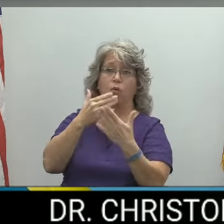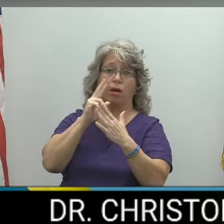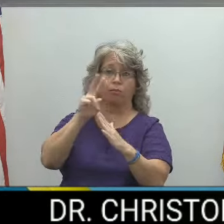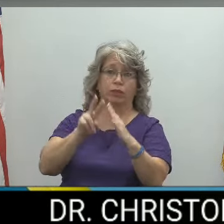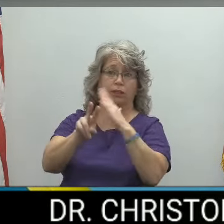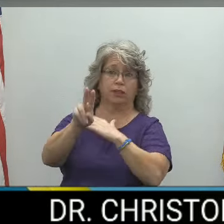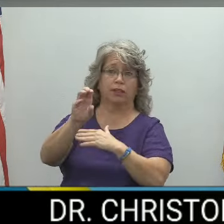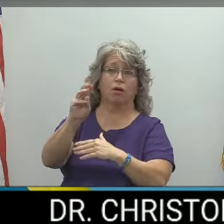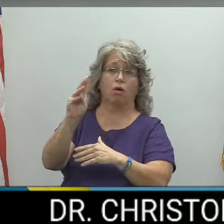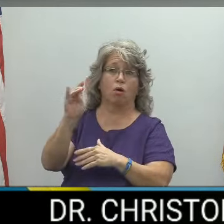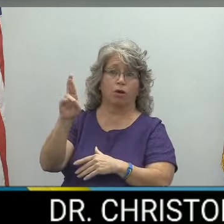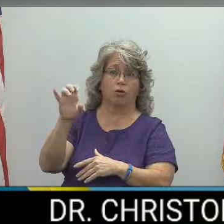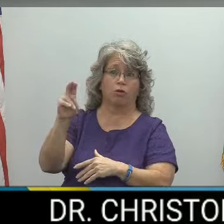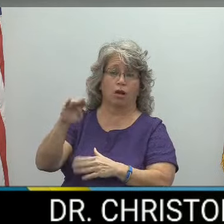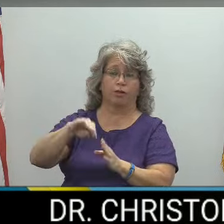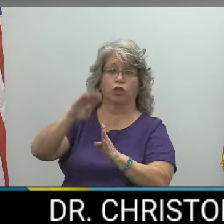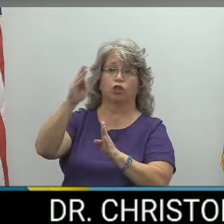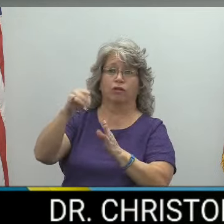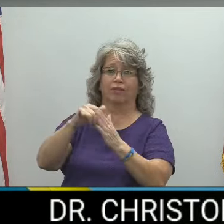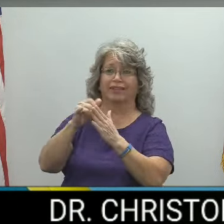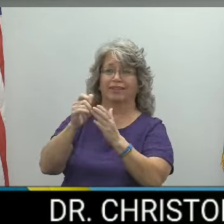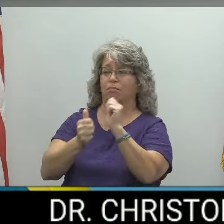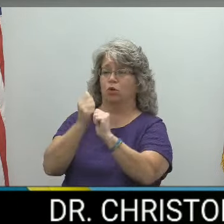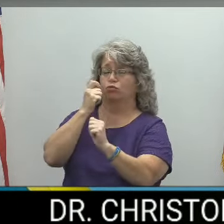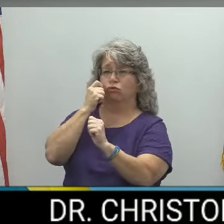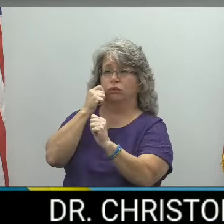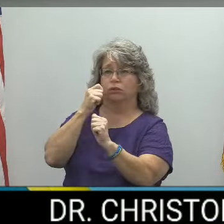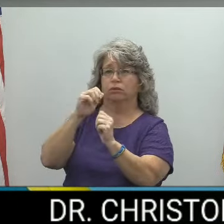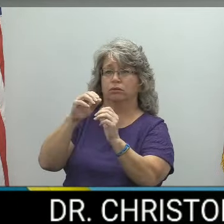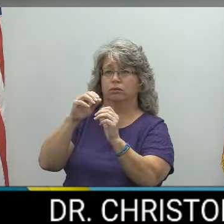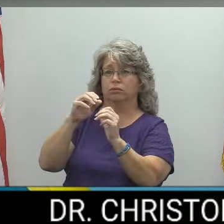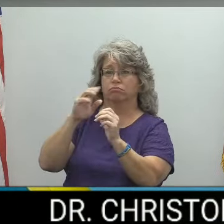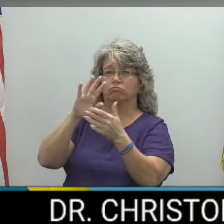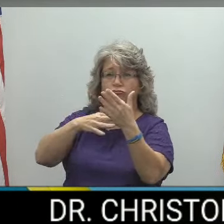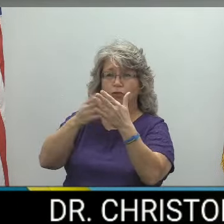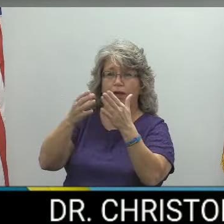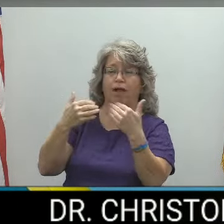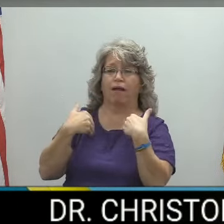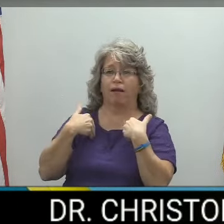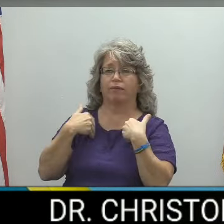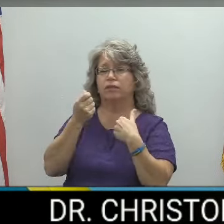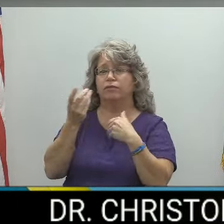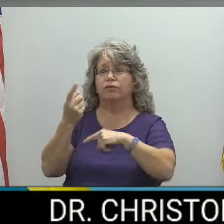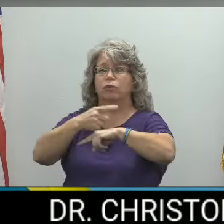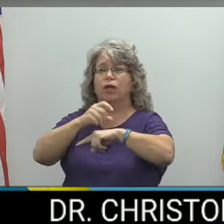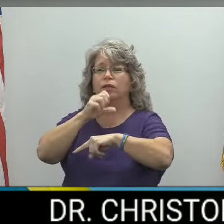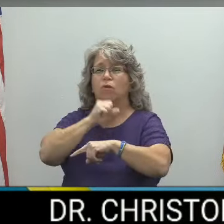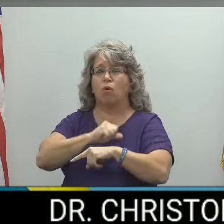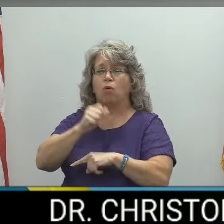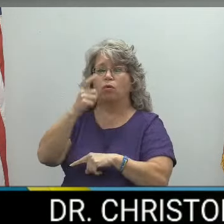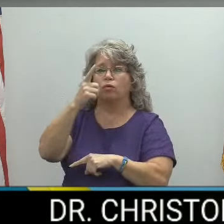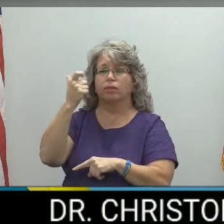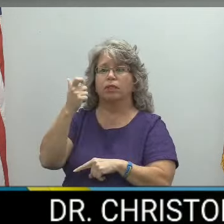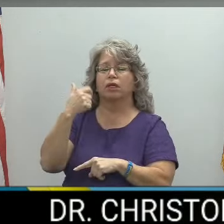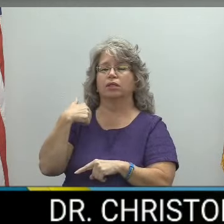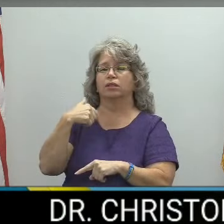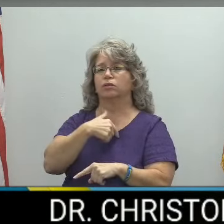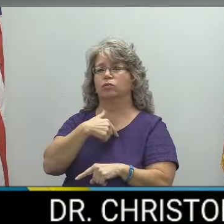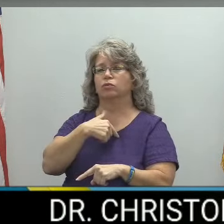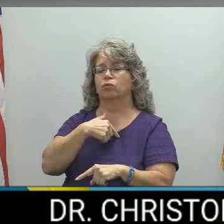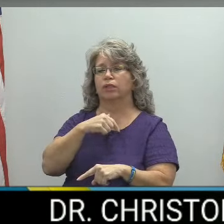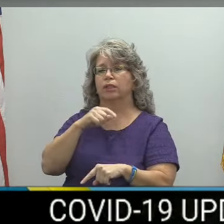So these are the most up-to-date graphics that I have. They're a few days old because we're not nearly as good at